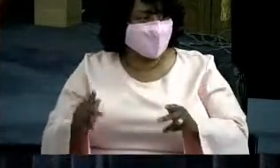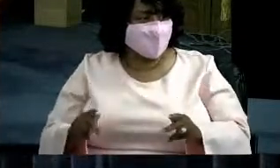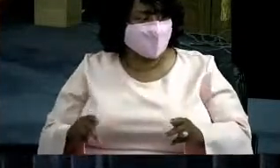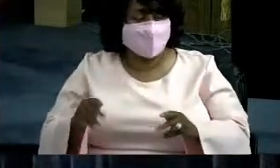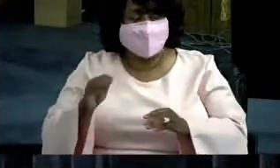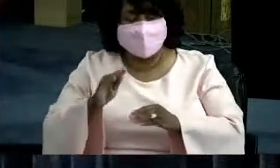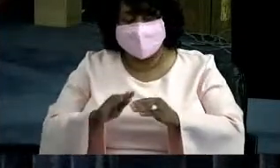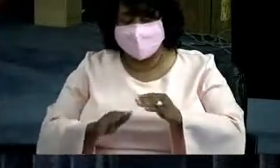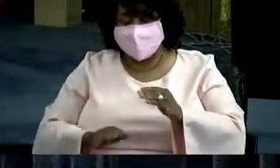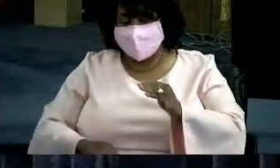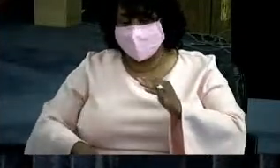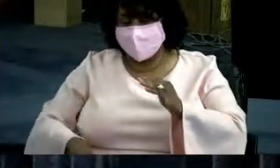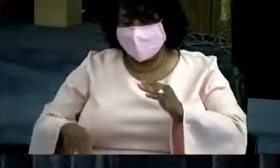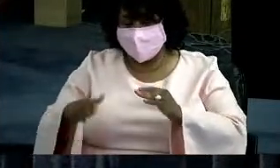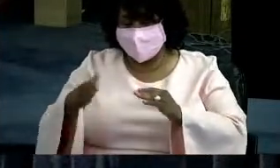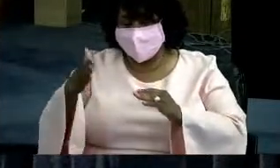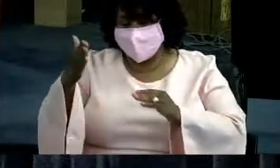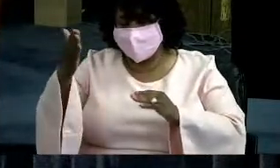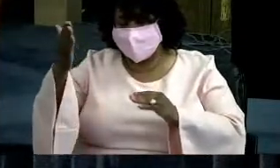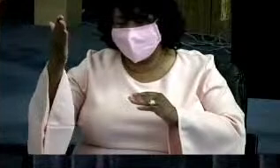Nobody greater than you.